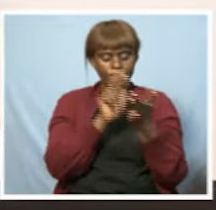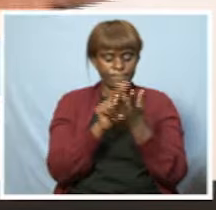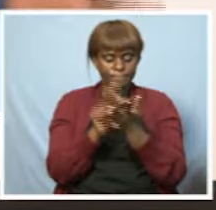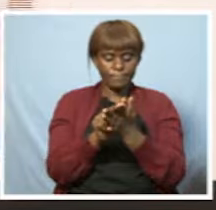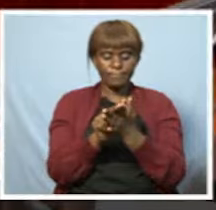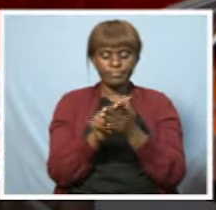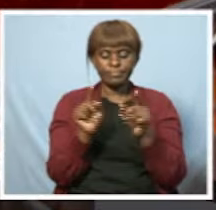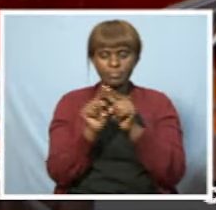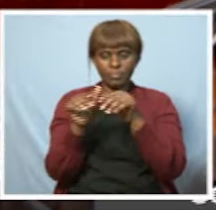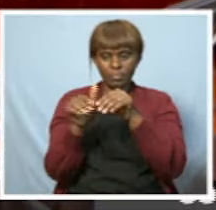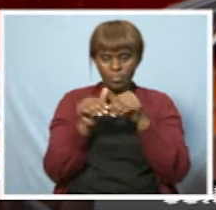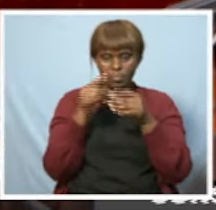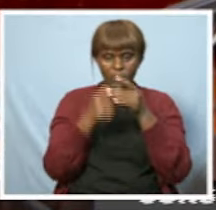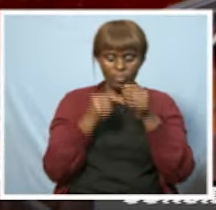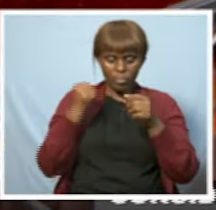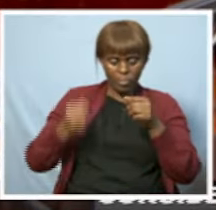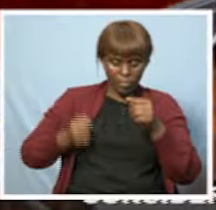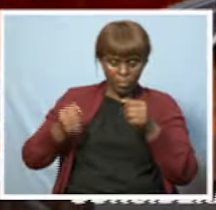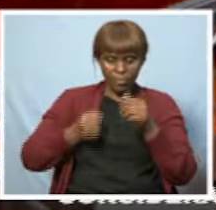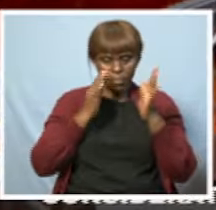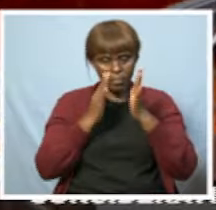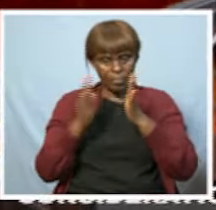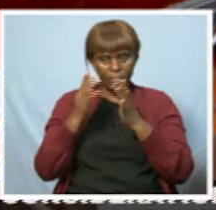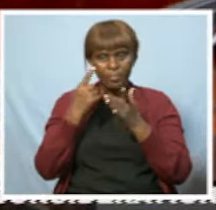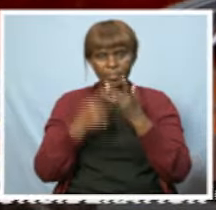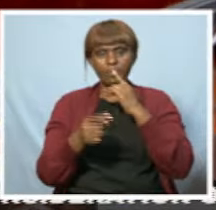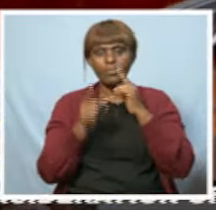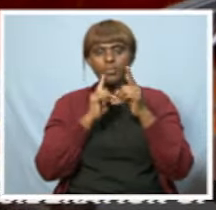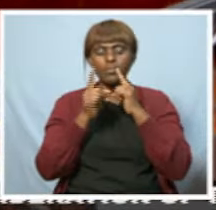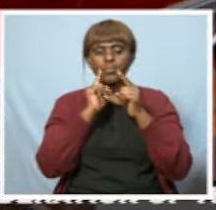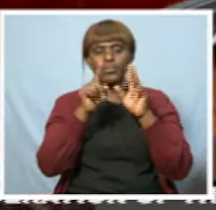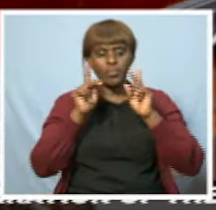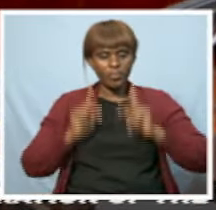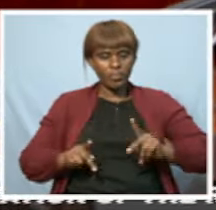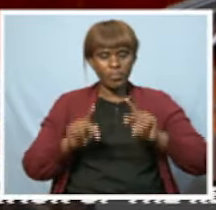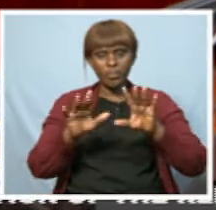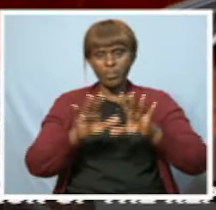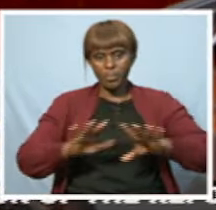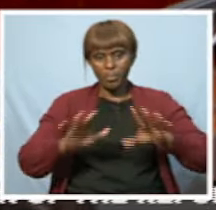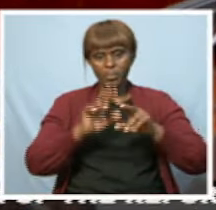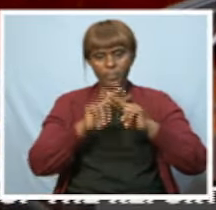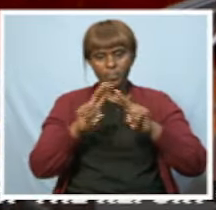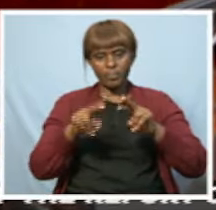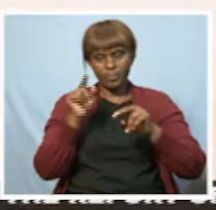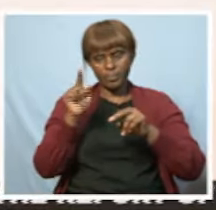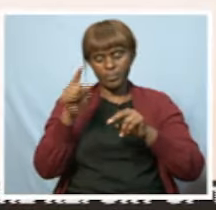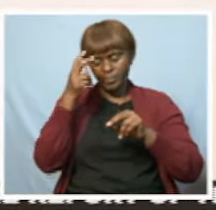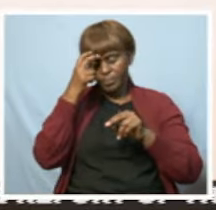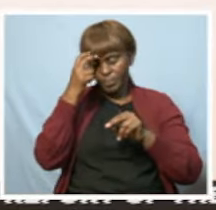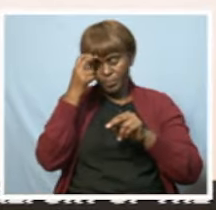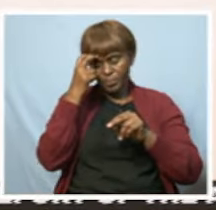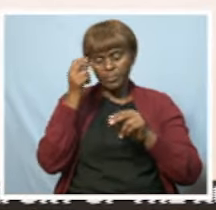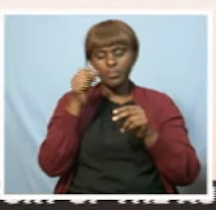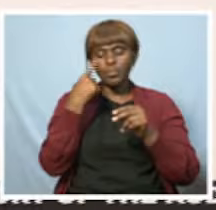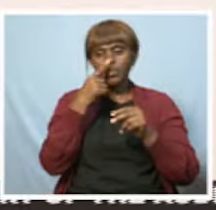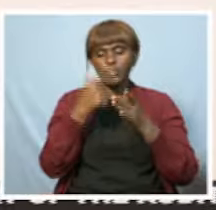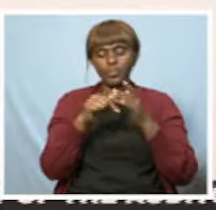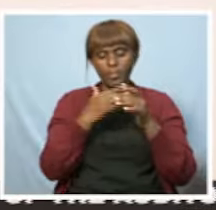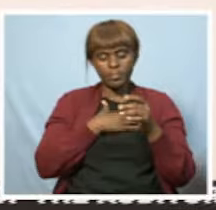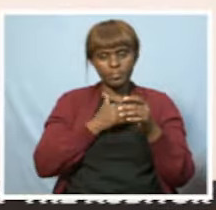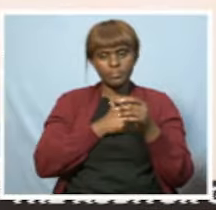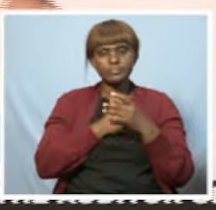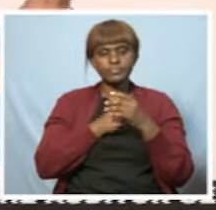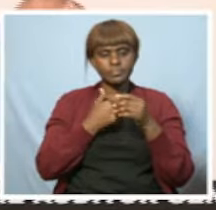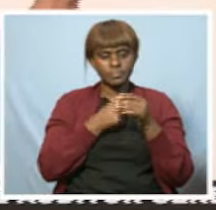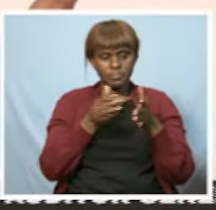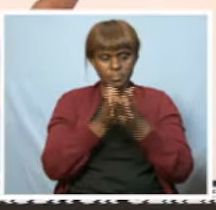withdrawing what the chief planner has submitted. Exactly, Chair. But you said this is the person on the ground. No, Chair, you're the one manning the component.